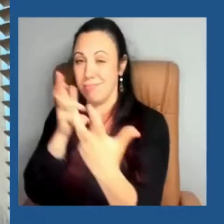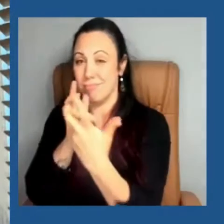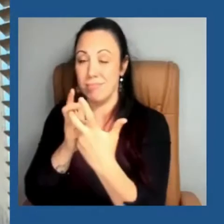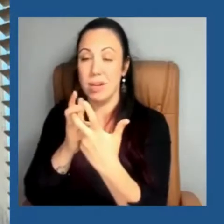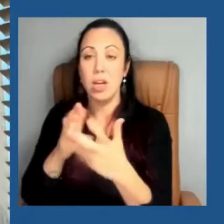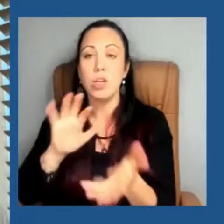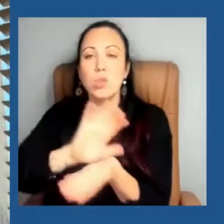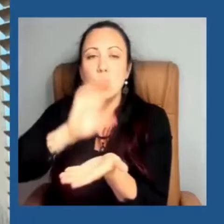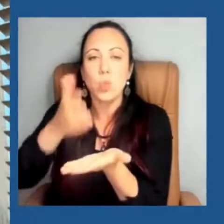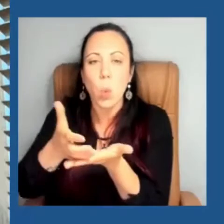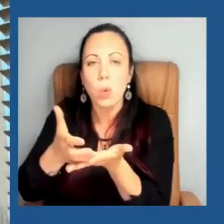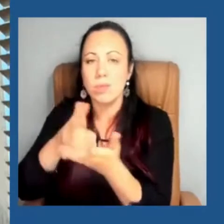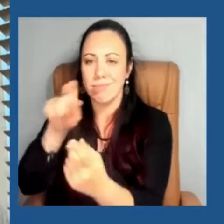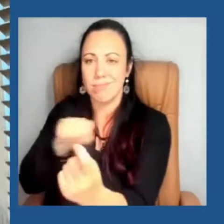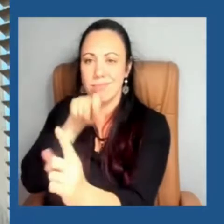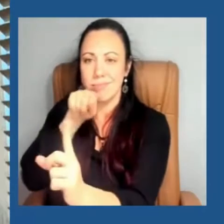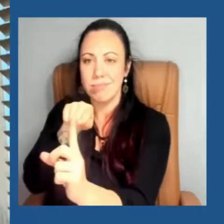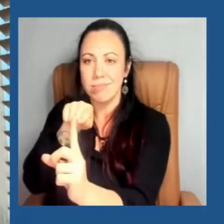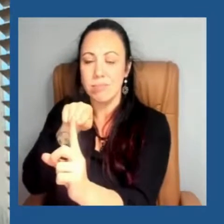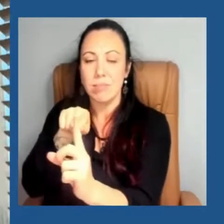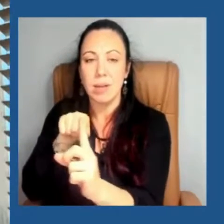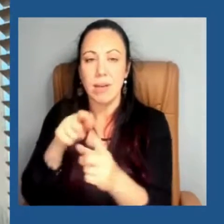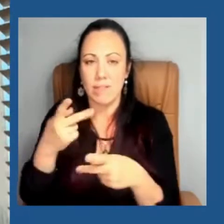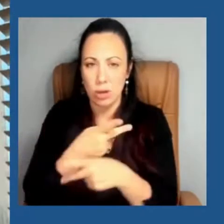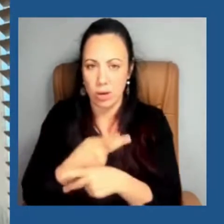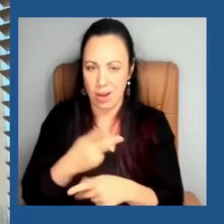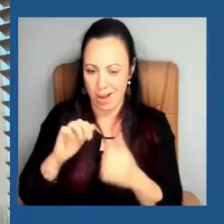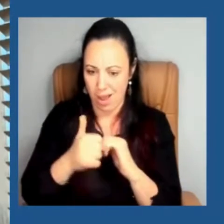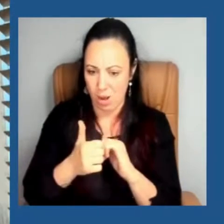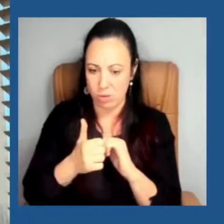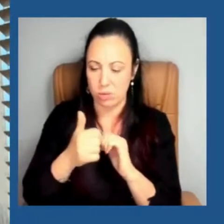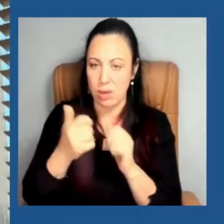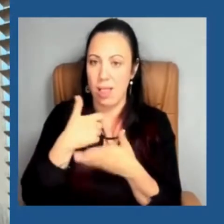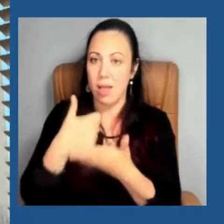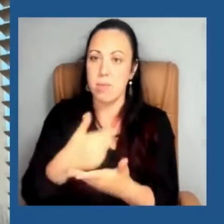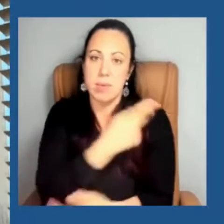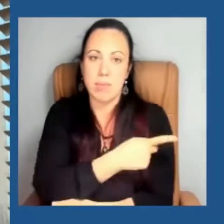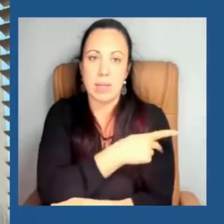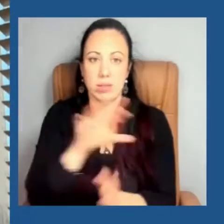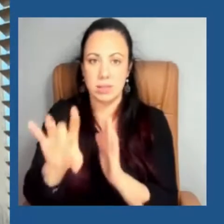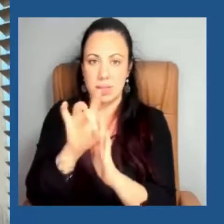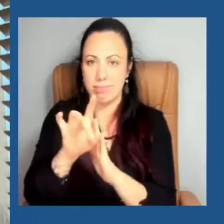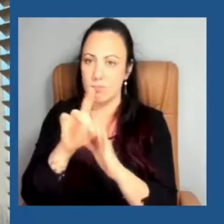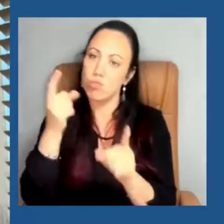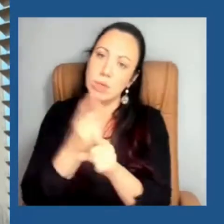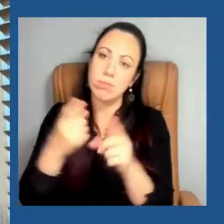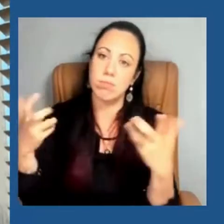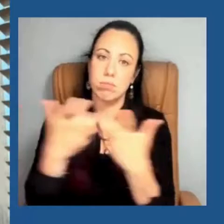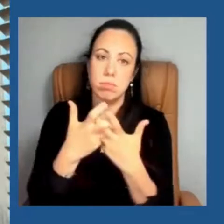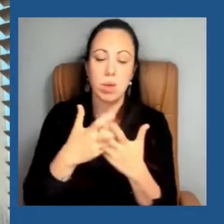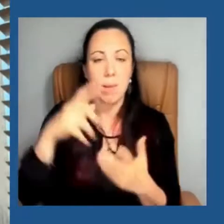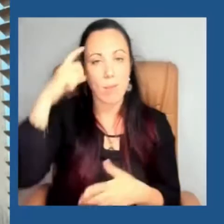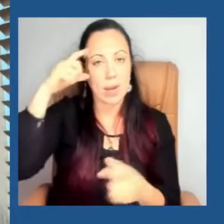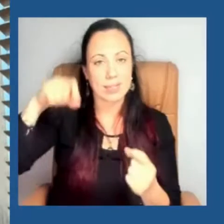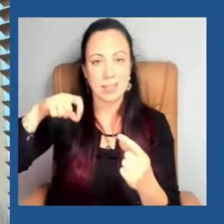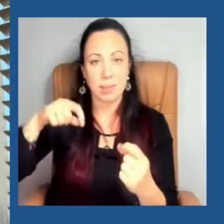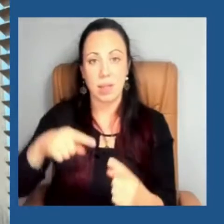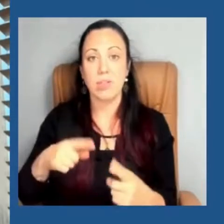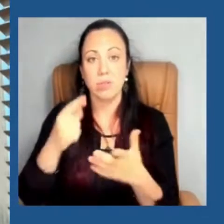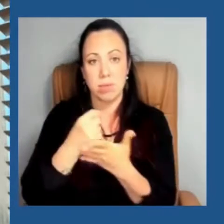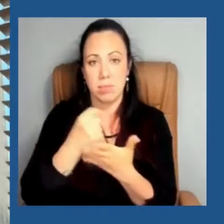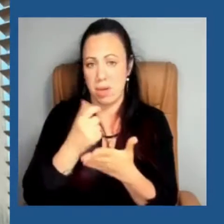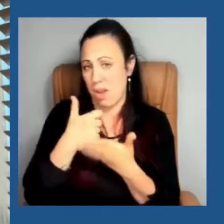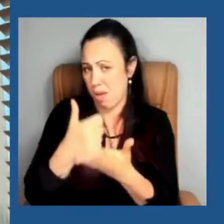and discovering biomarkers to help guide patient selection. Brain stimulation therapies can help people with certain